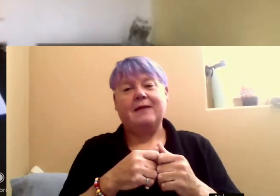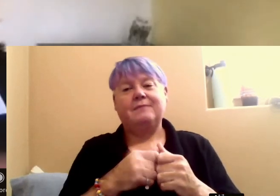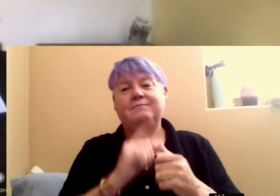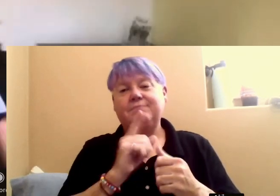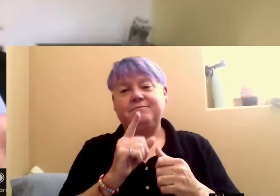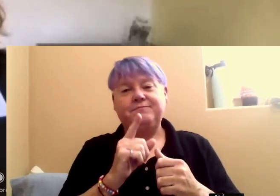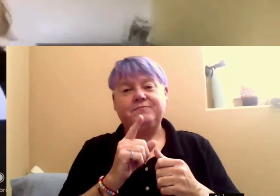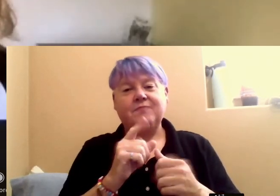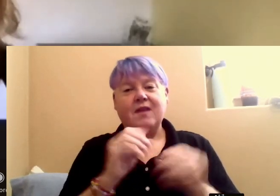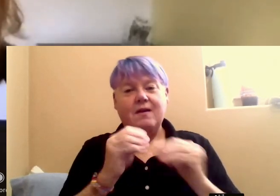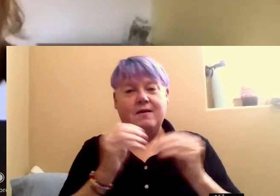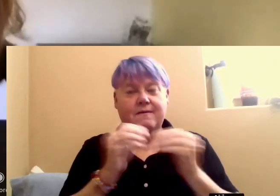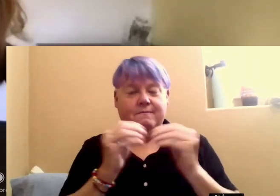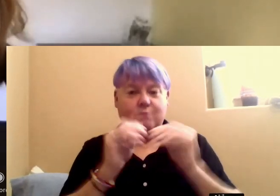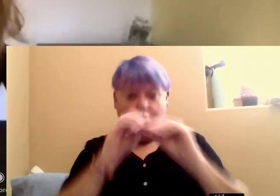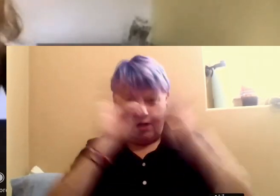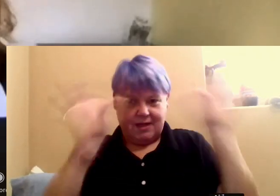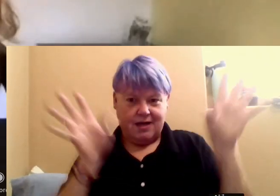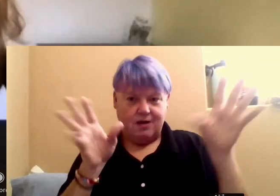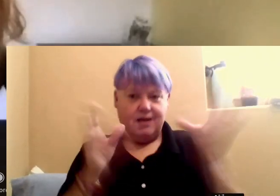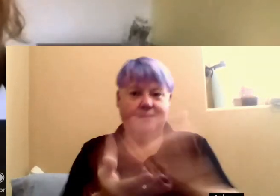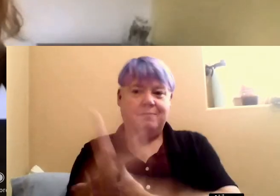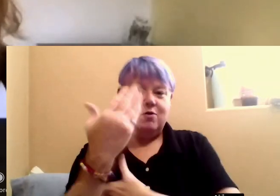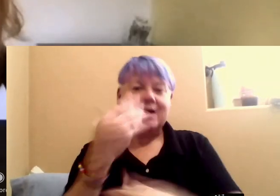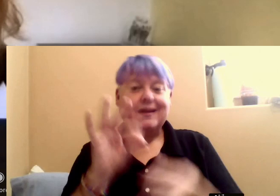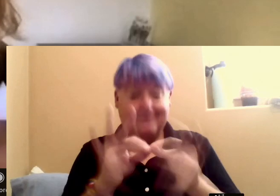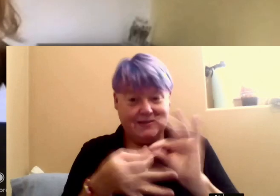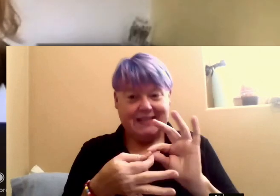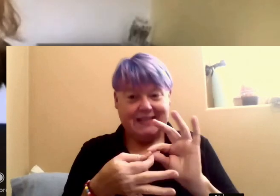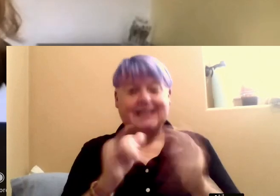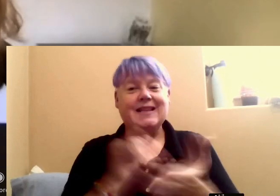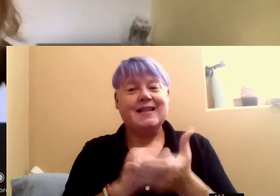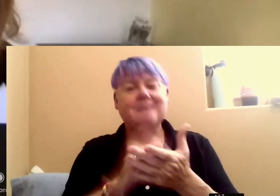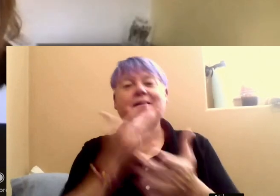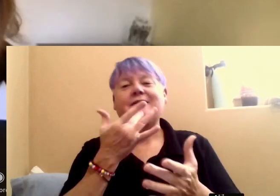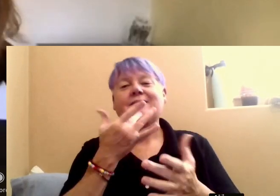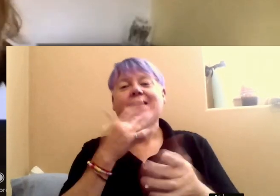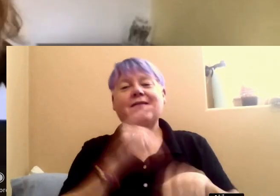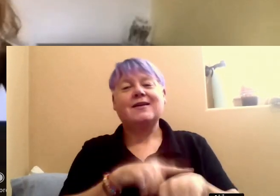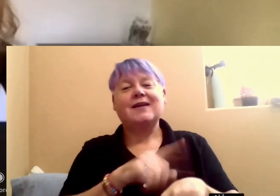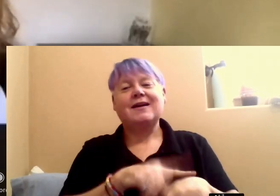clarity in the morning and I can fix it. And so, yeah, that's my favorite time, that first